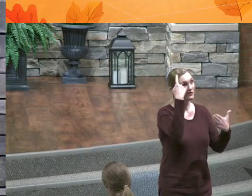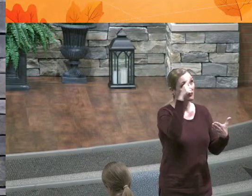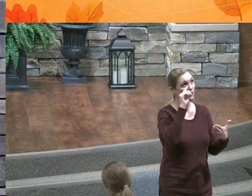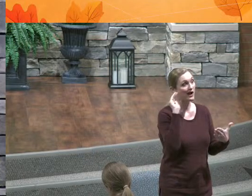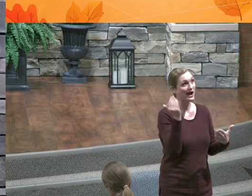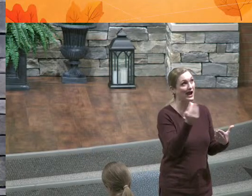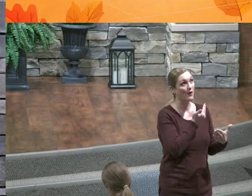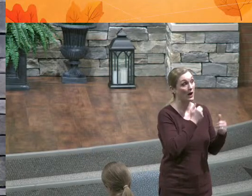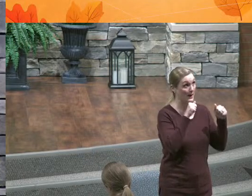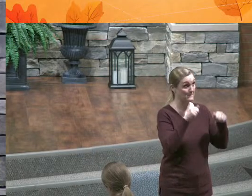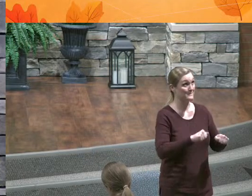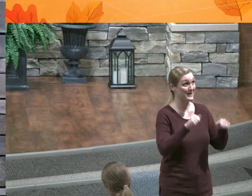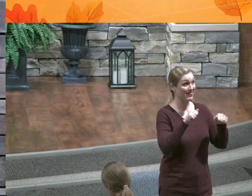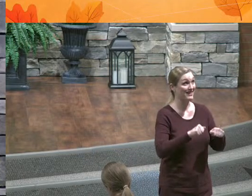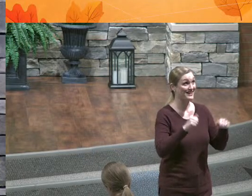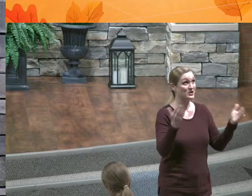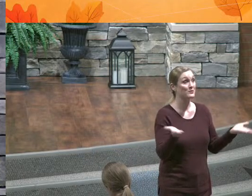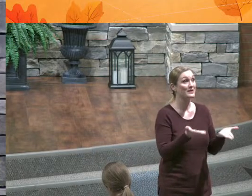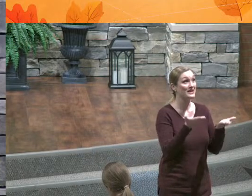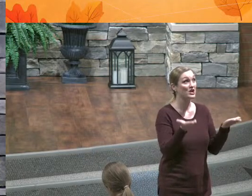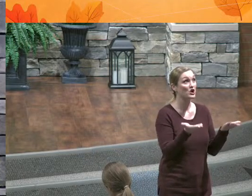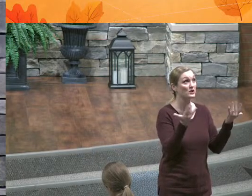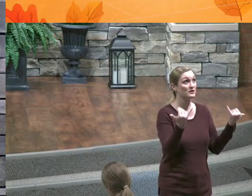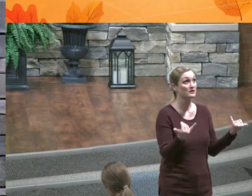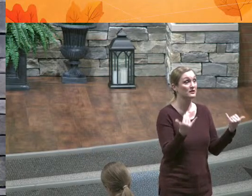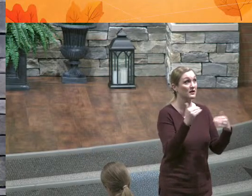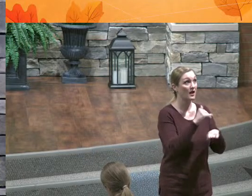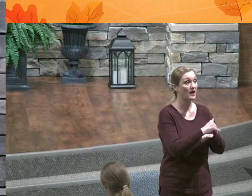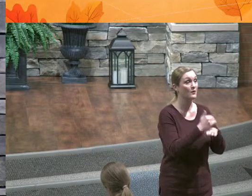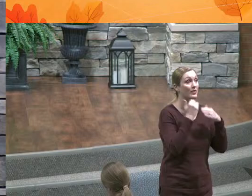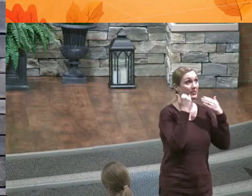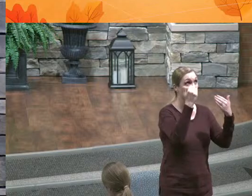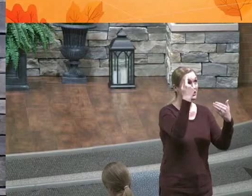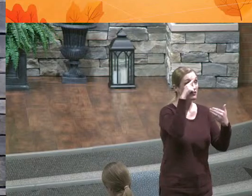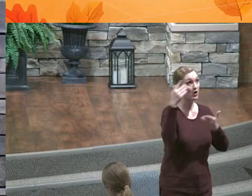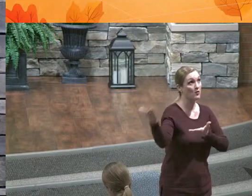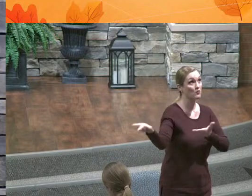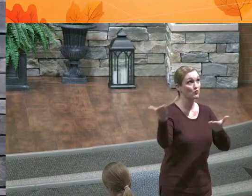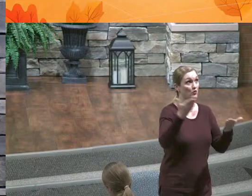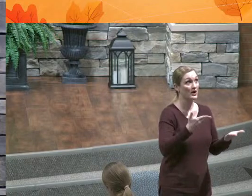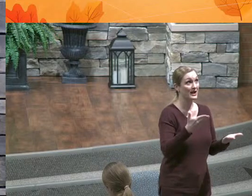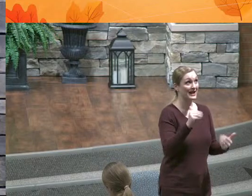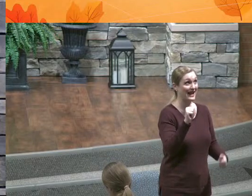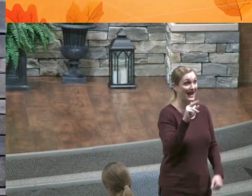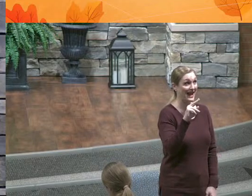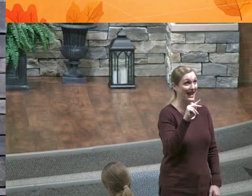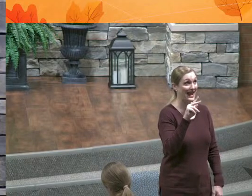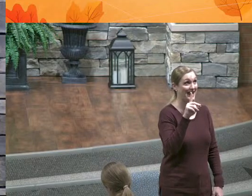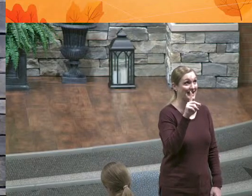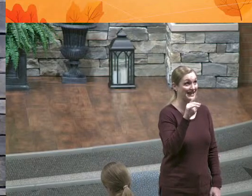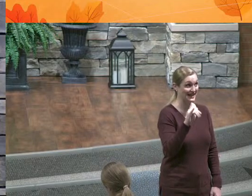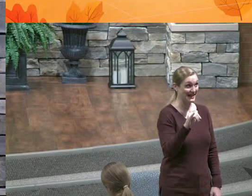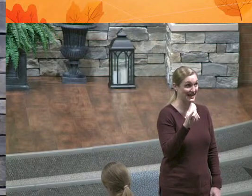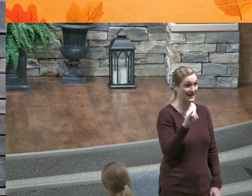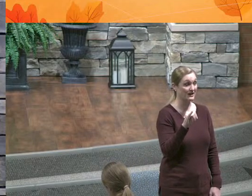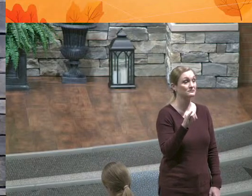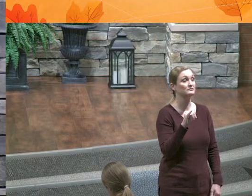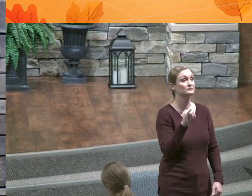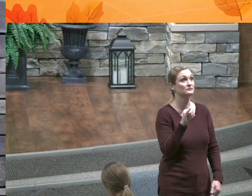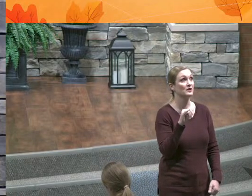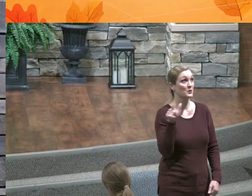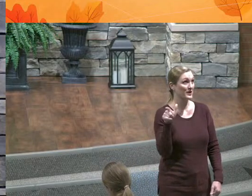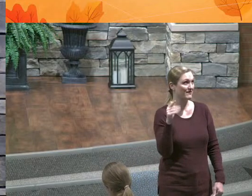our ability to be here tonight. We thank you for bringing Brother Conley, or Andy as we know him for many